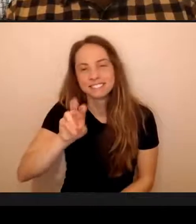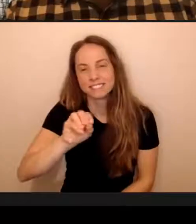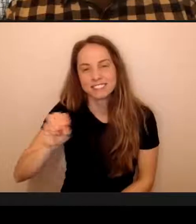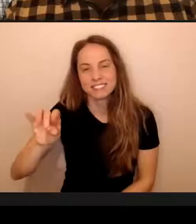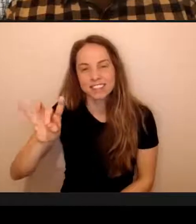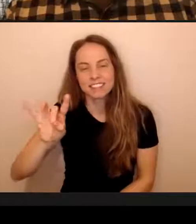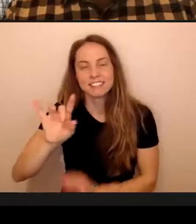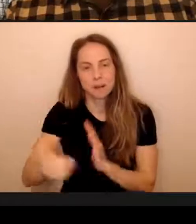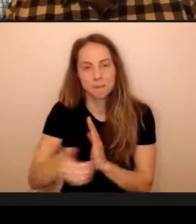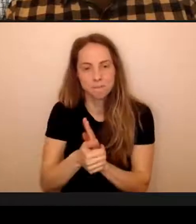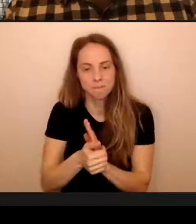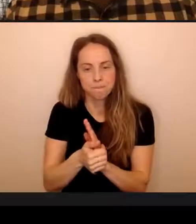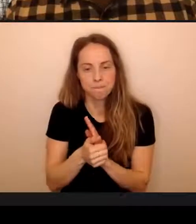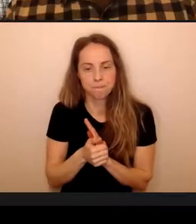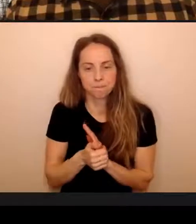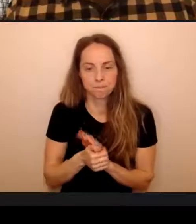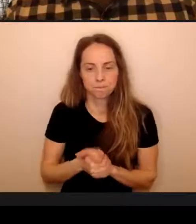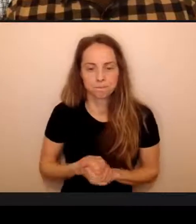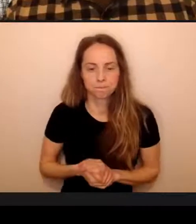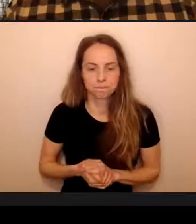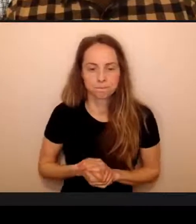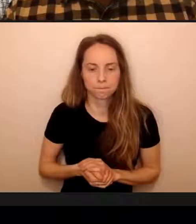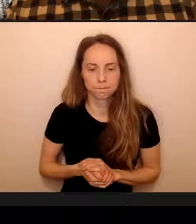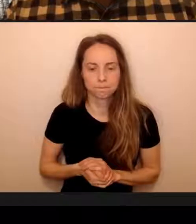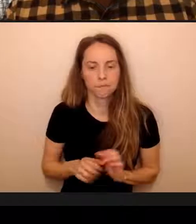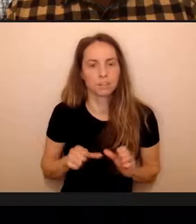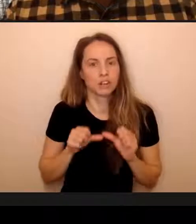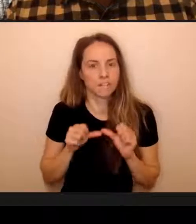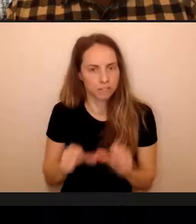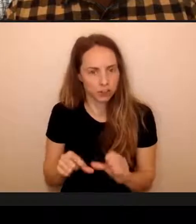to really further define